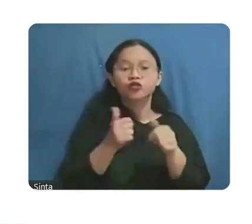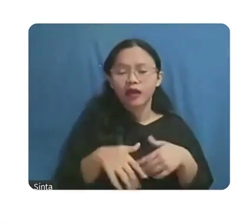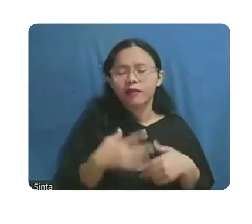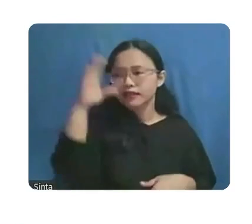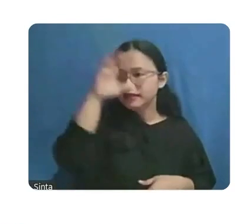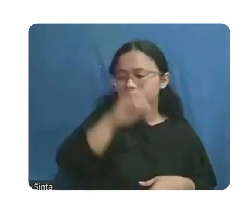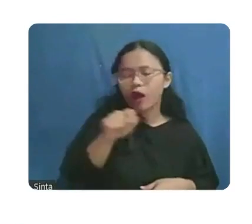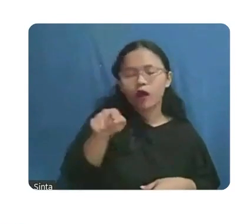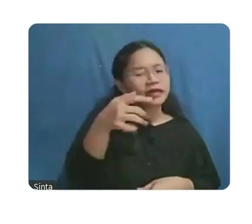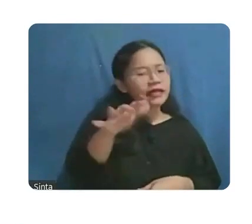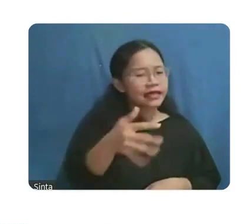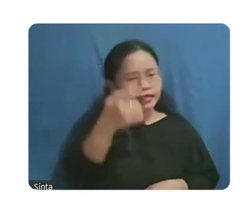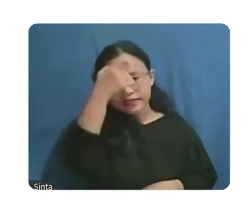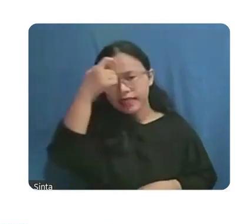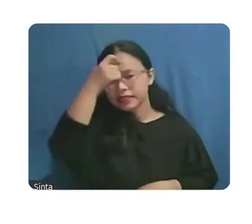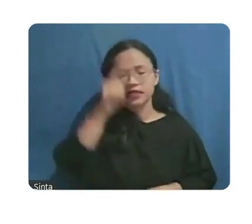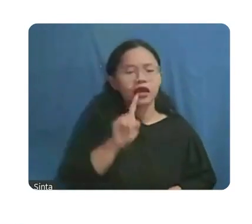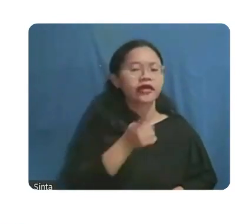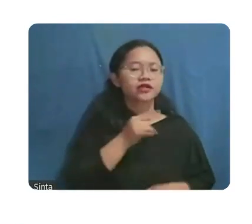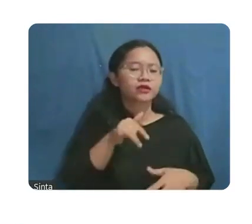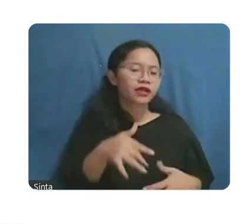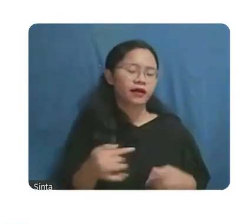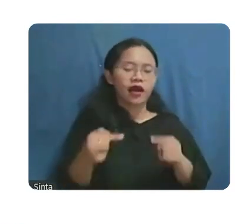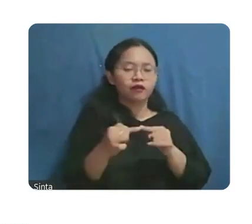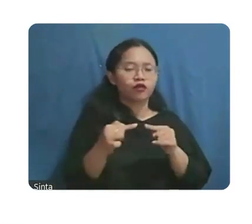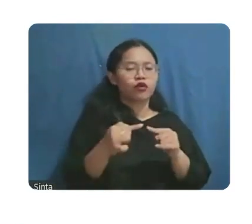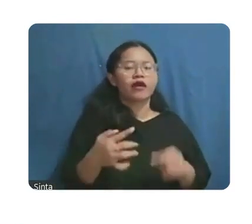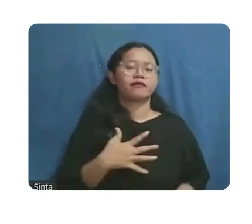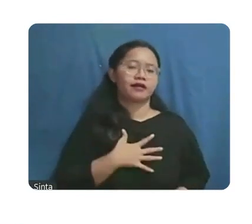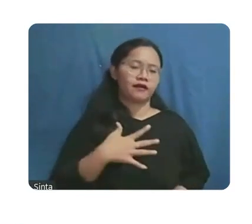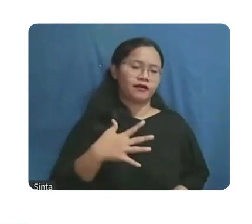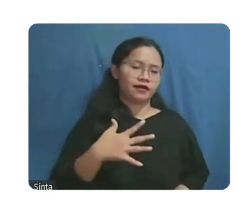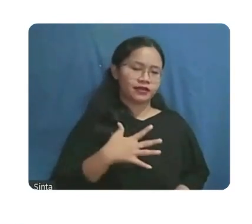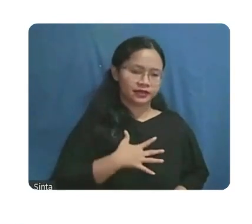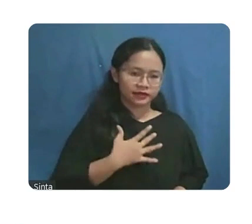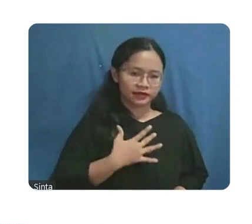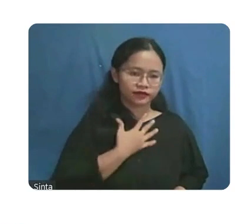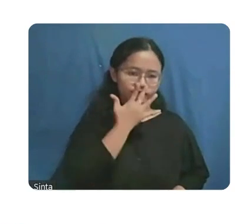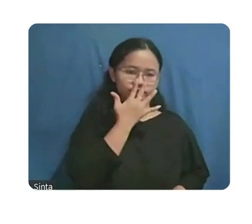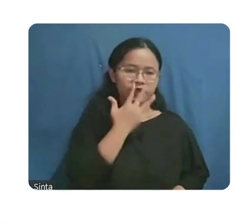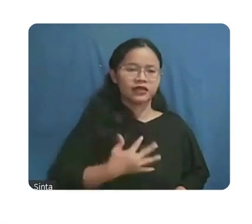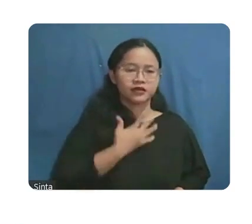high level of pollutants, then should use mask if